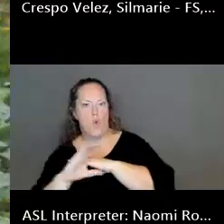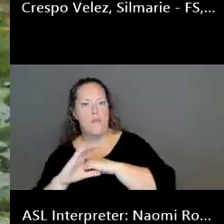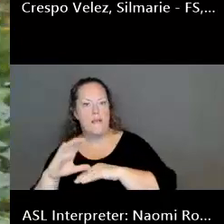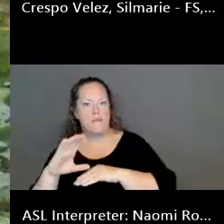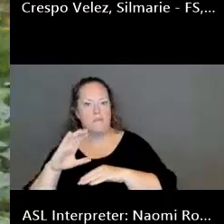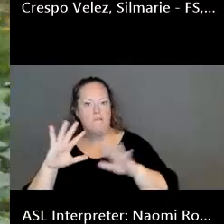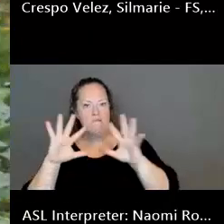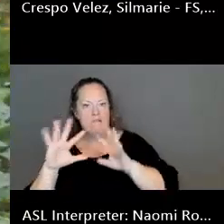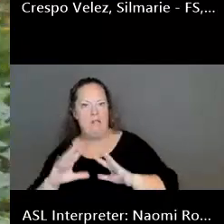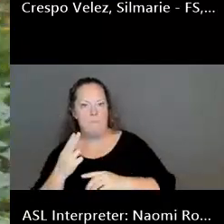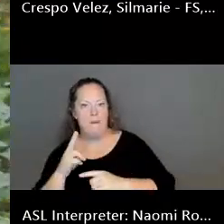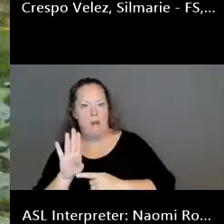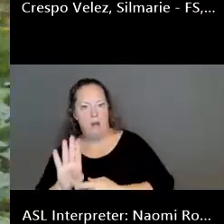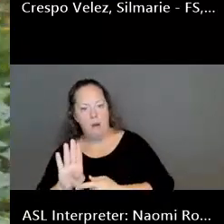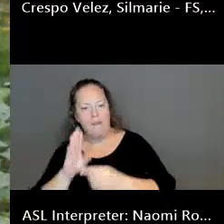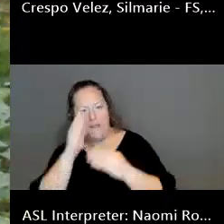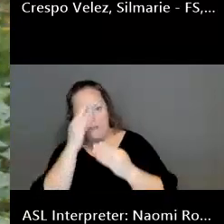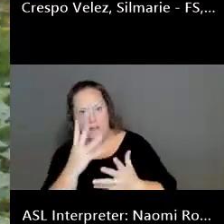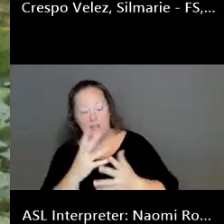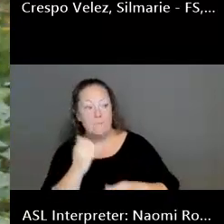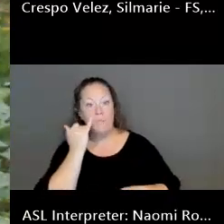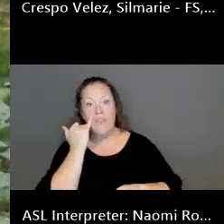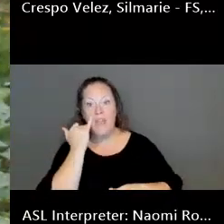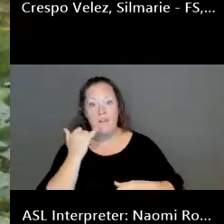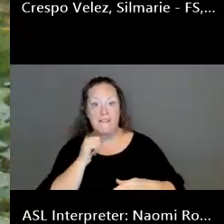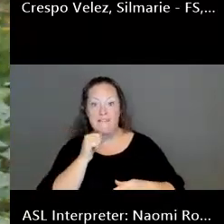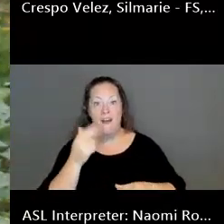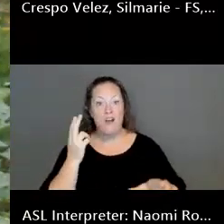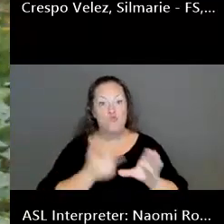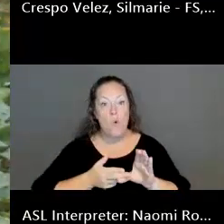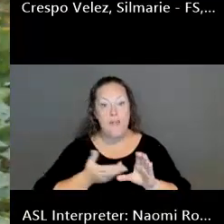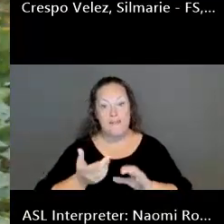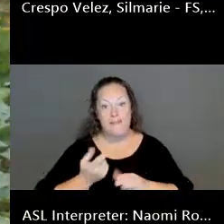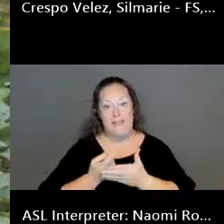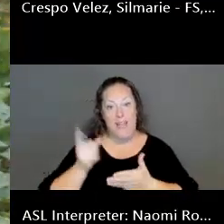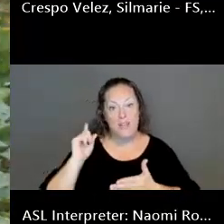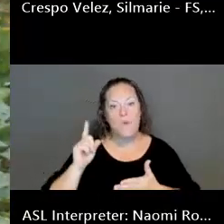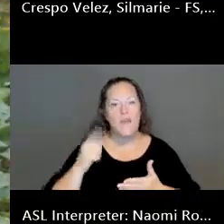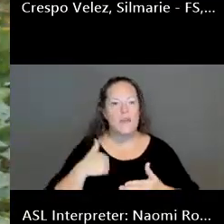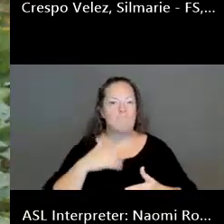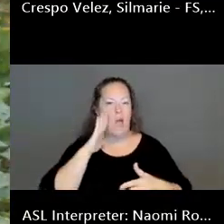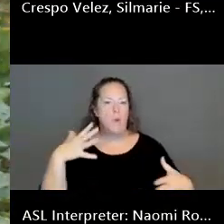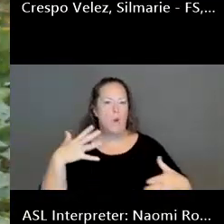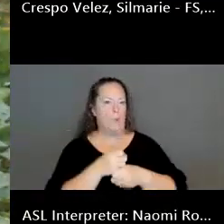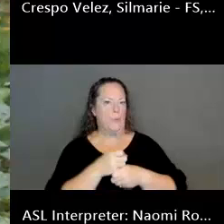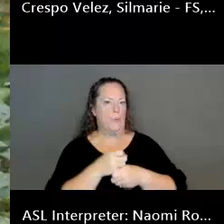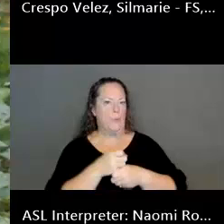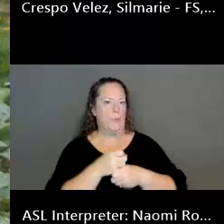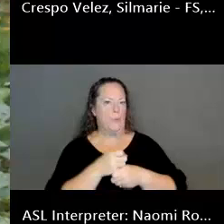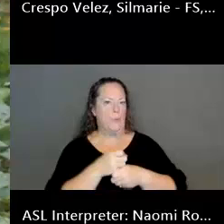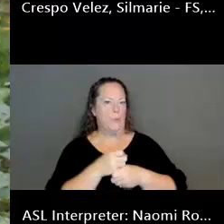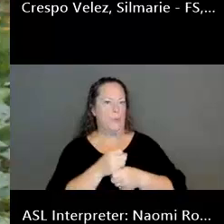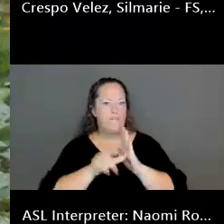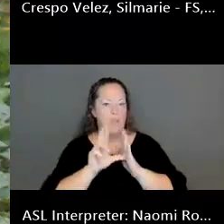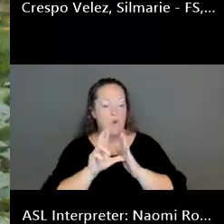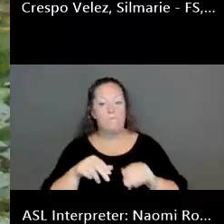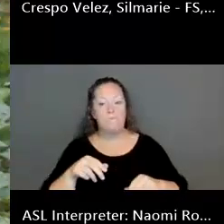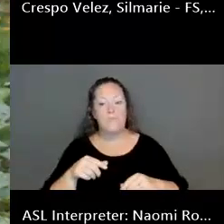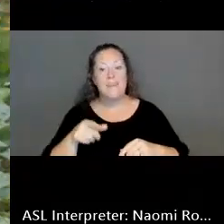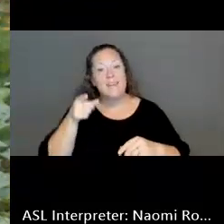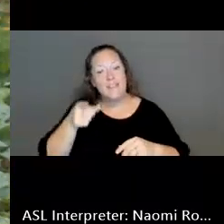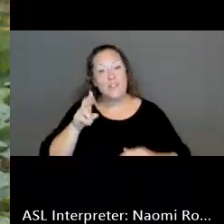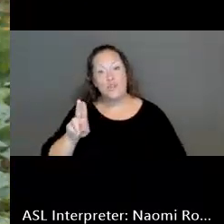that weren't able to join last week, just a real brief overview of the Climate Hubs. They're a USDA